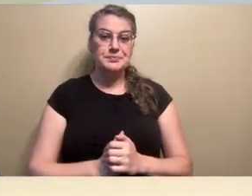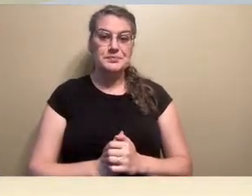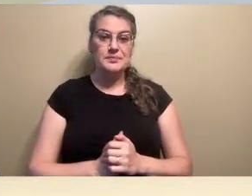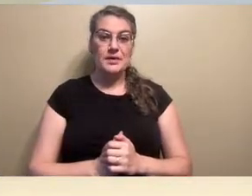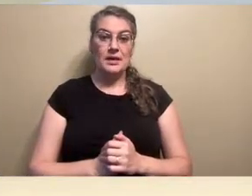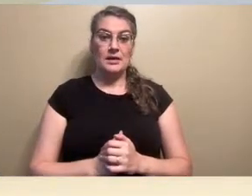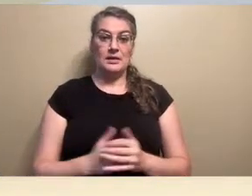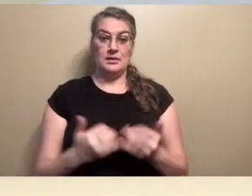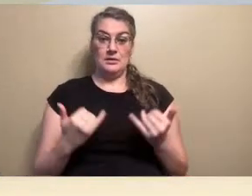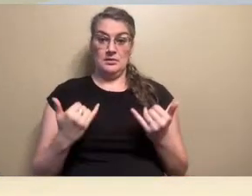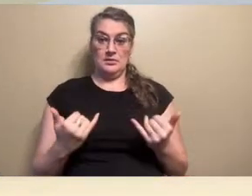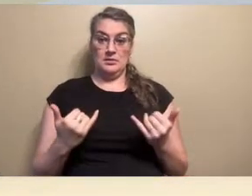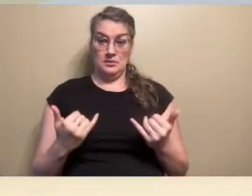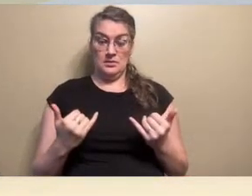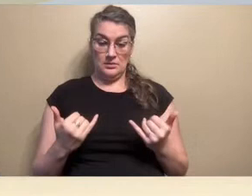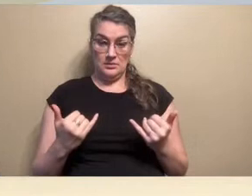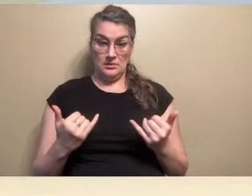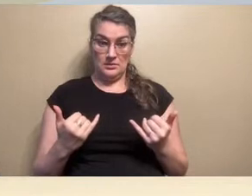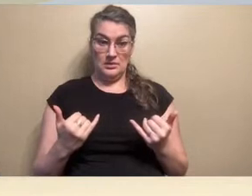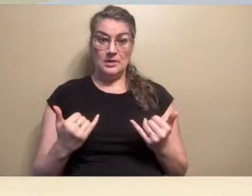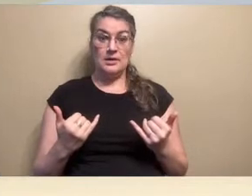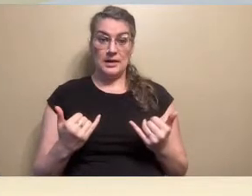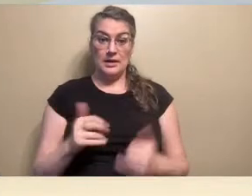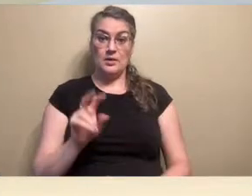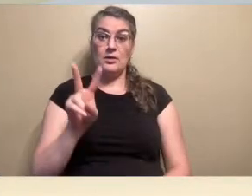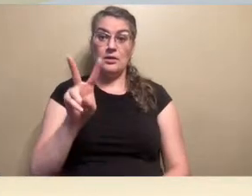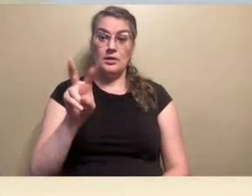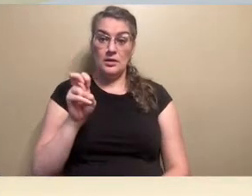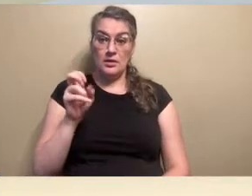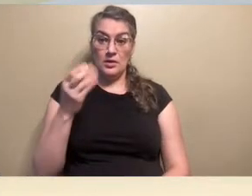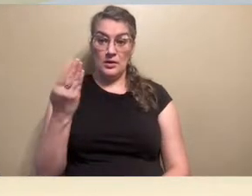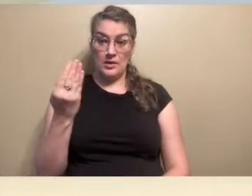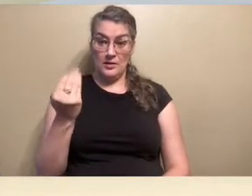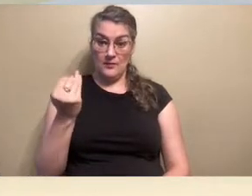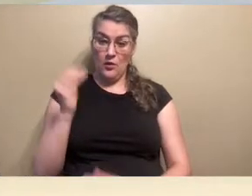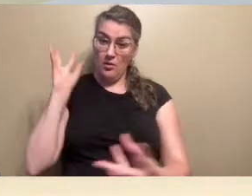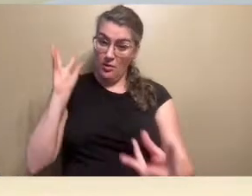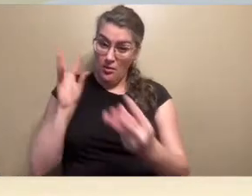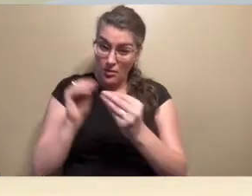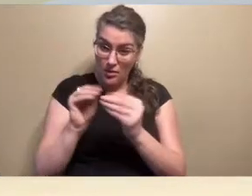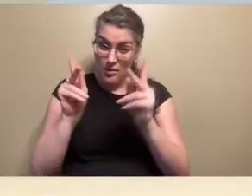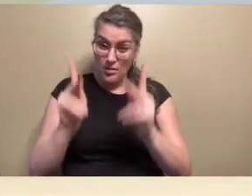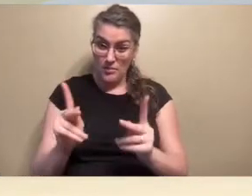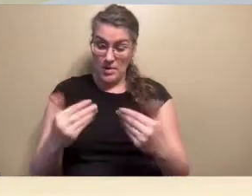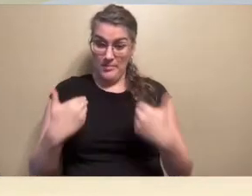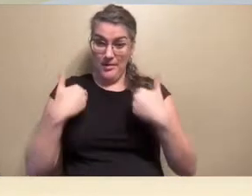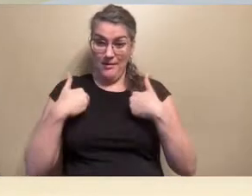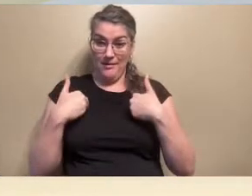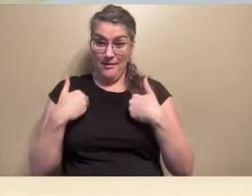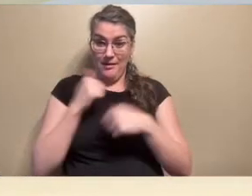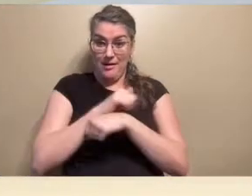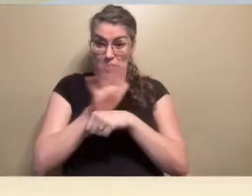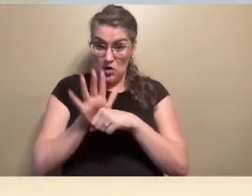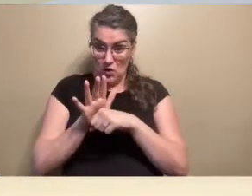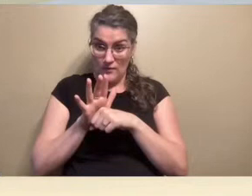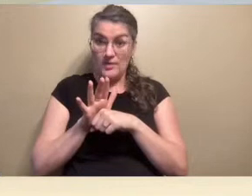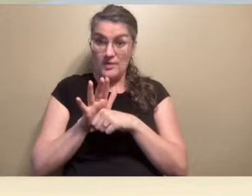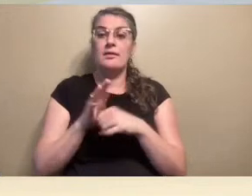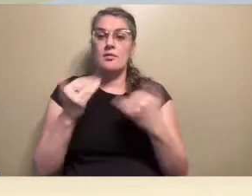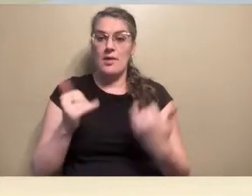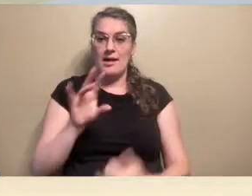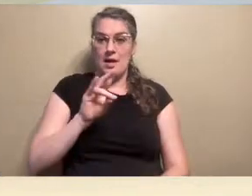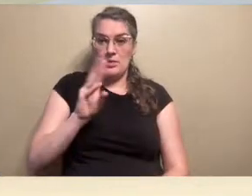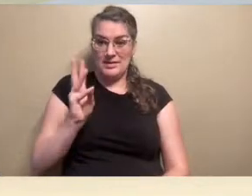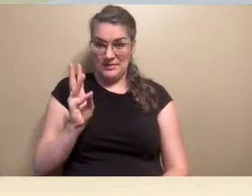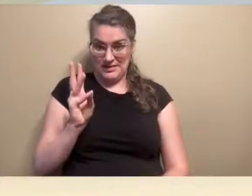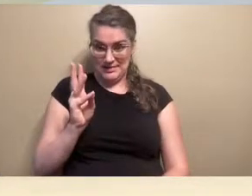6 active cases and have reported 214 cases since the pandemic began. In